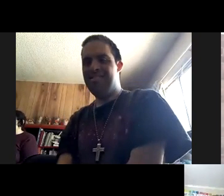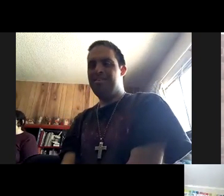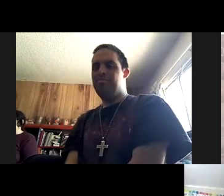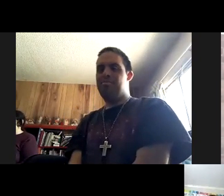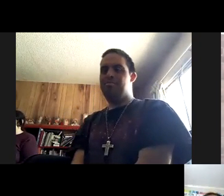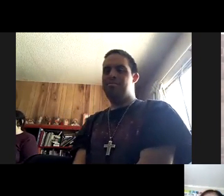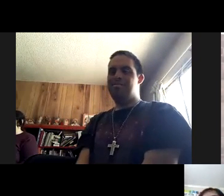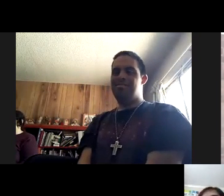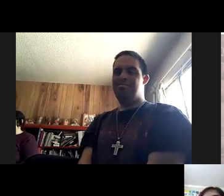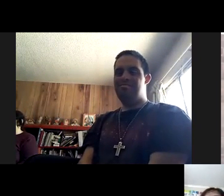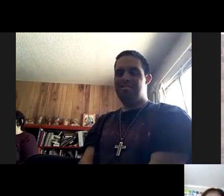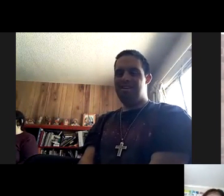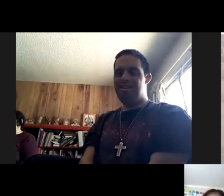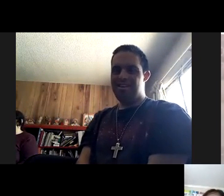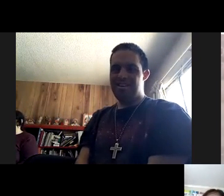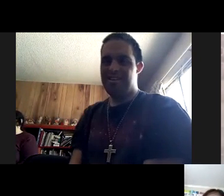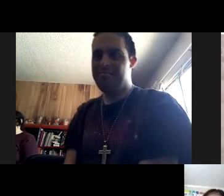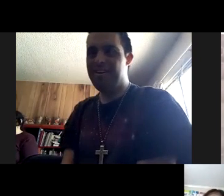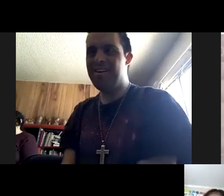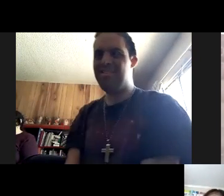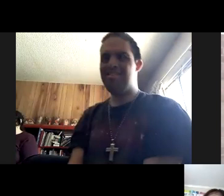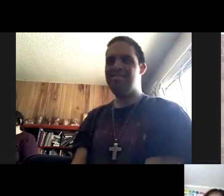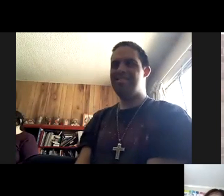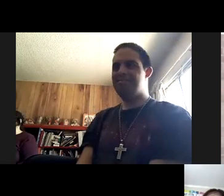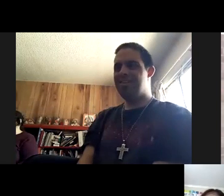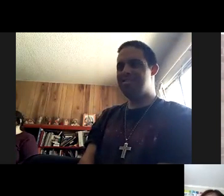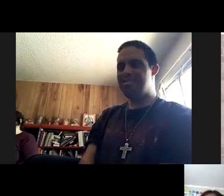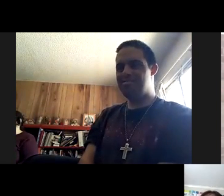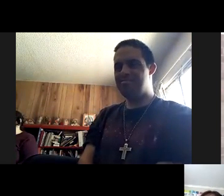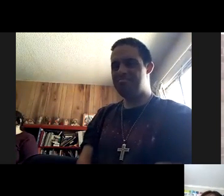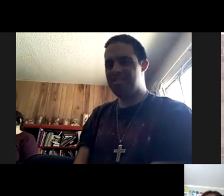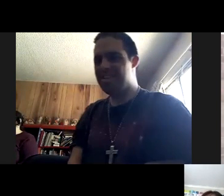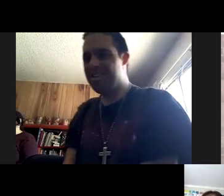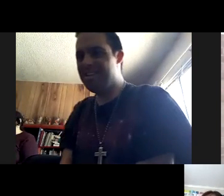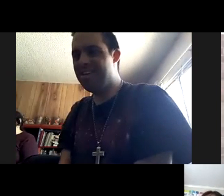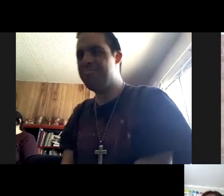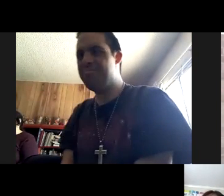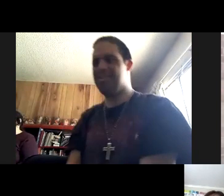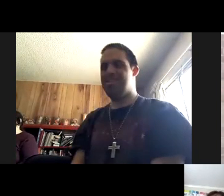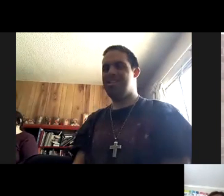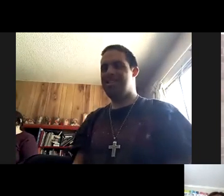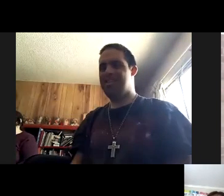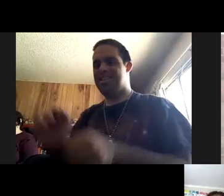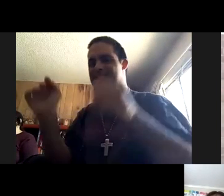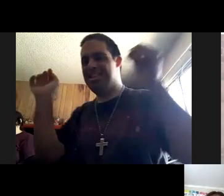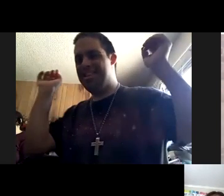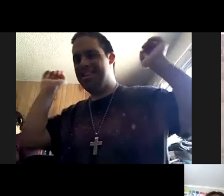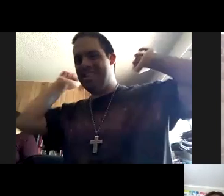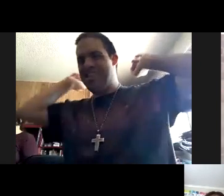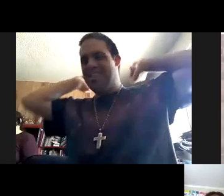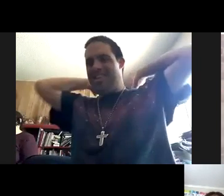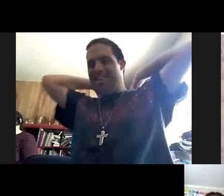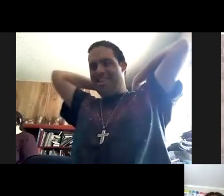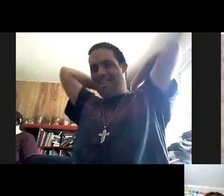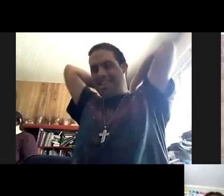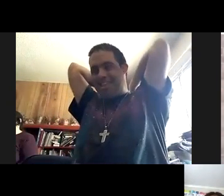One, with an earthquake and fire, thunderstorms, amen. Amen.